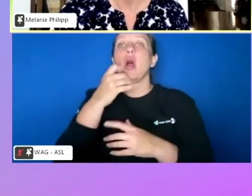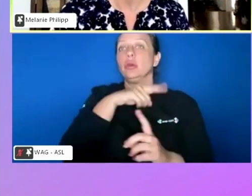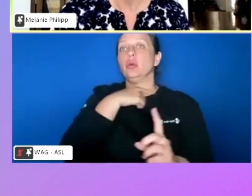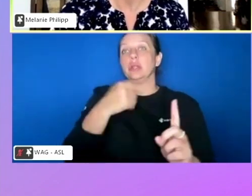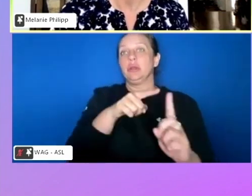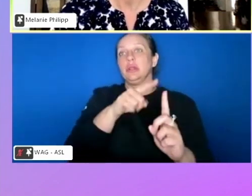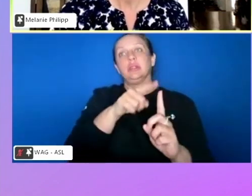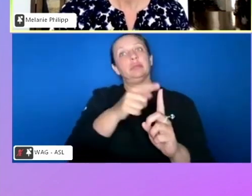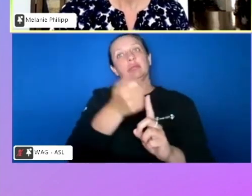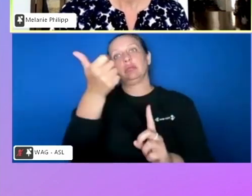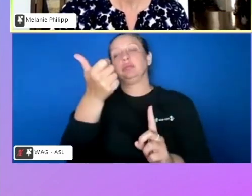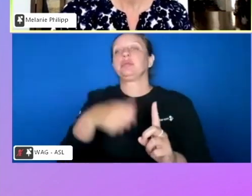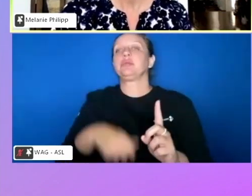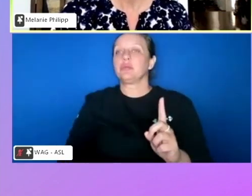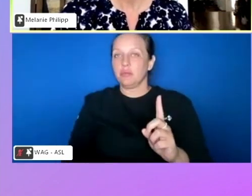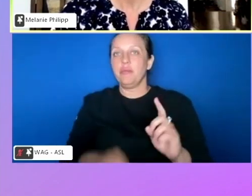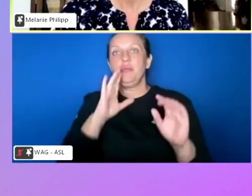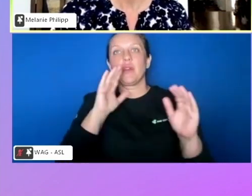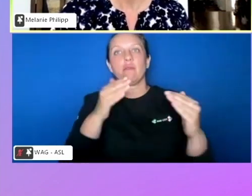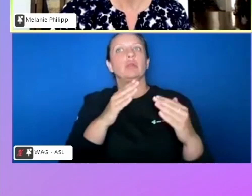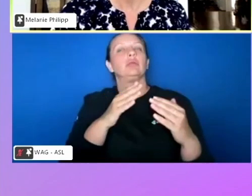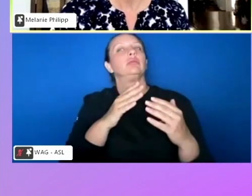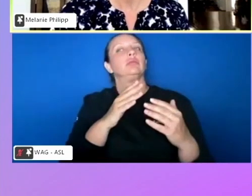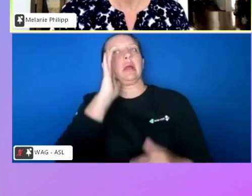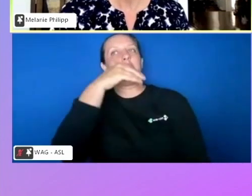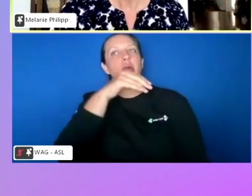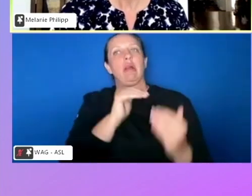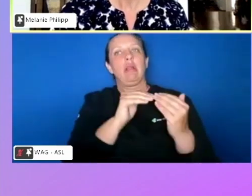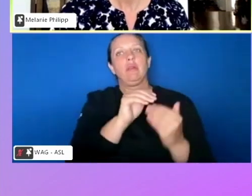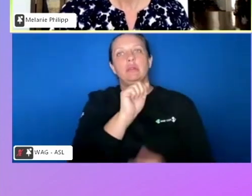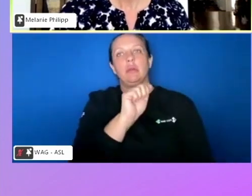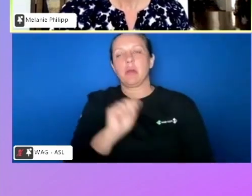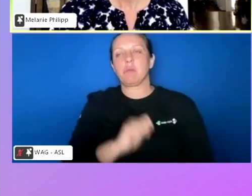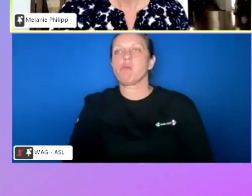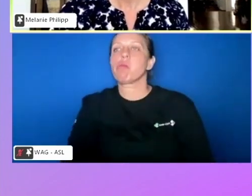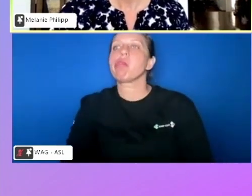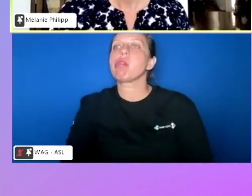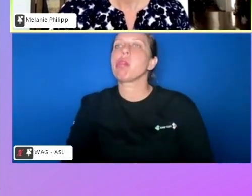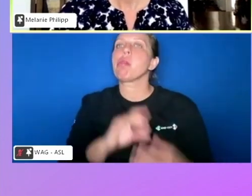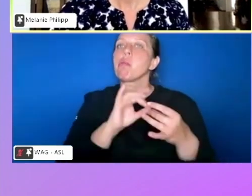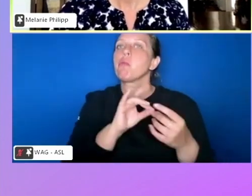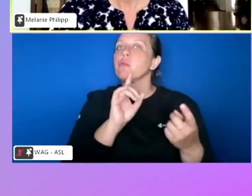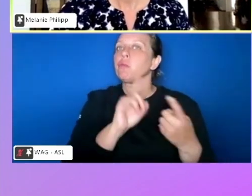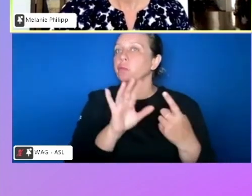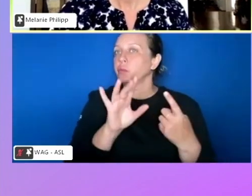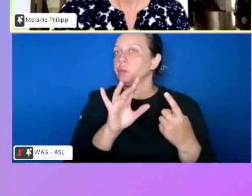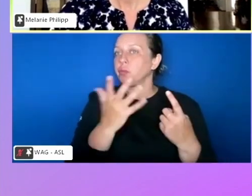WCAG 2.2, focus appearance at level AA. Related to